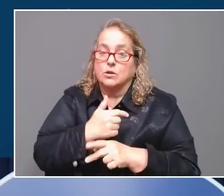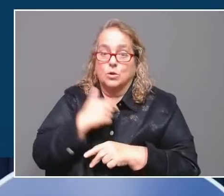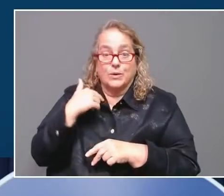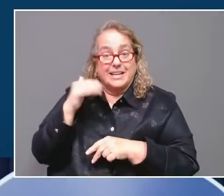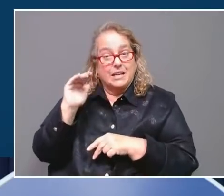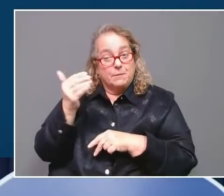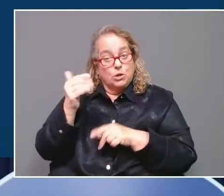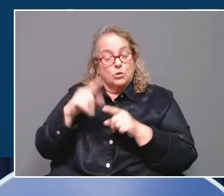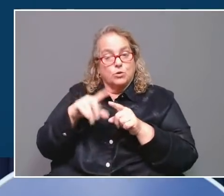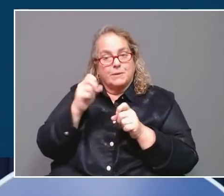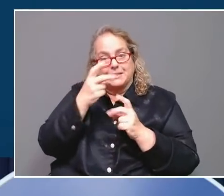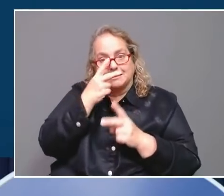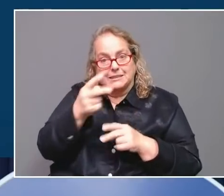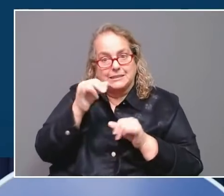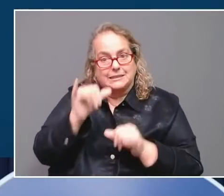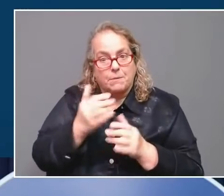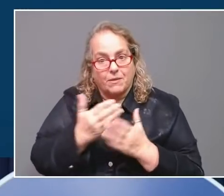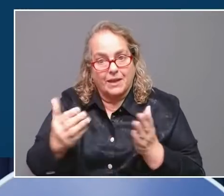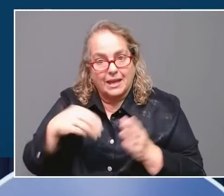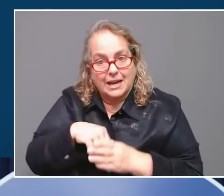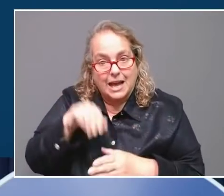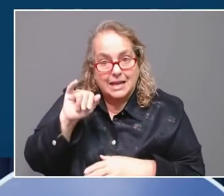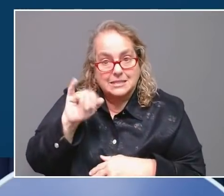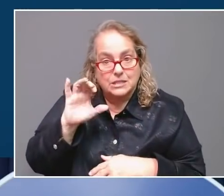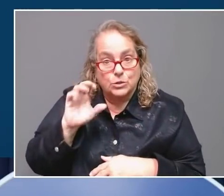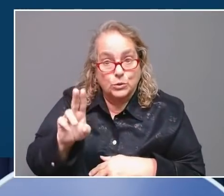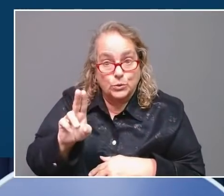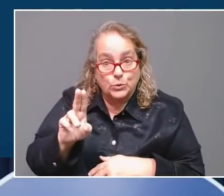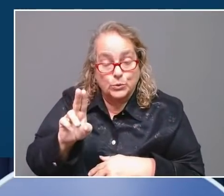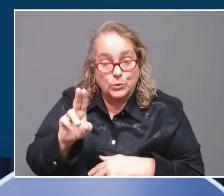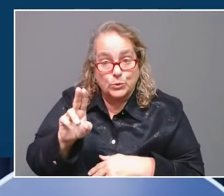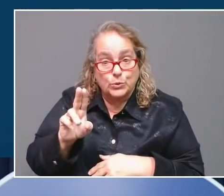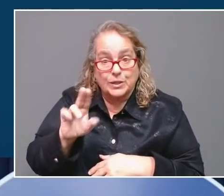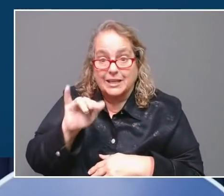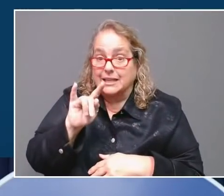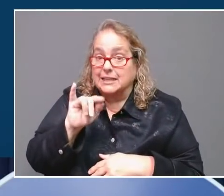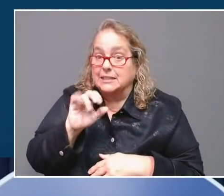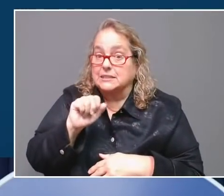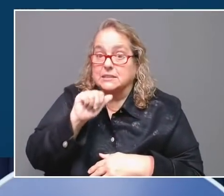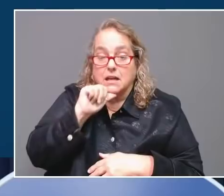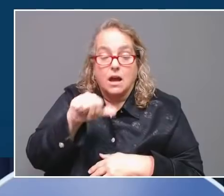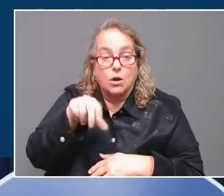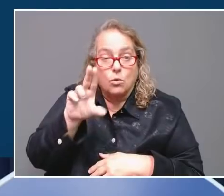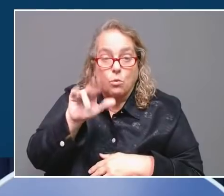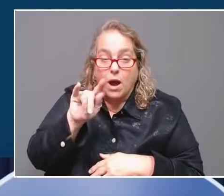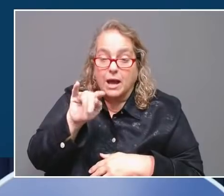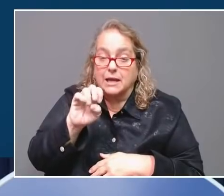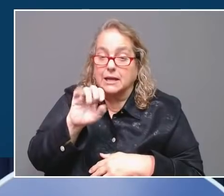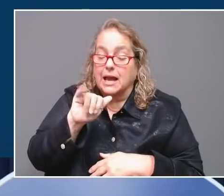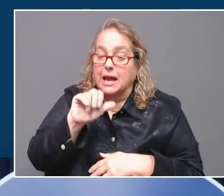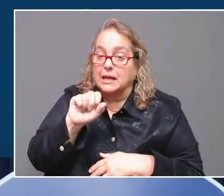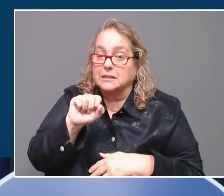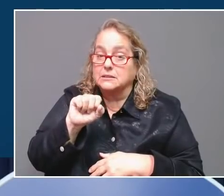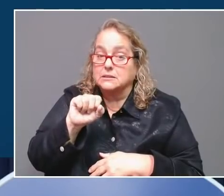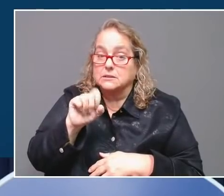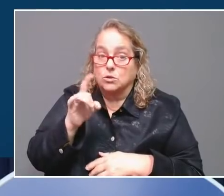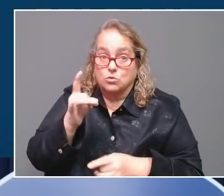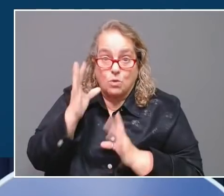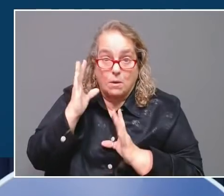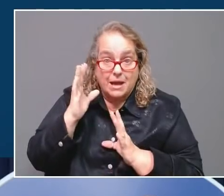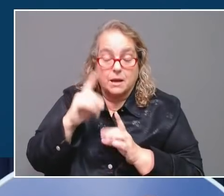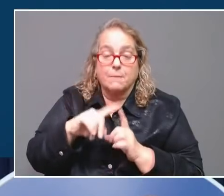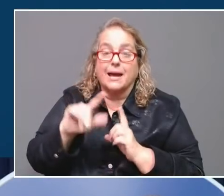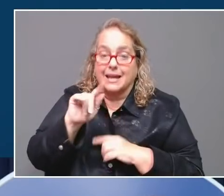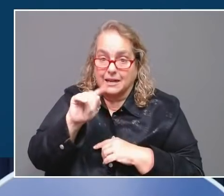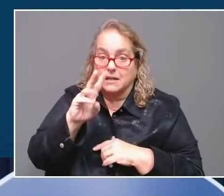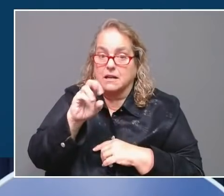same thing in ICUs. It's not quite as dramatic. It does bob up and